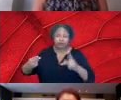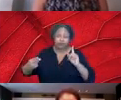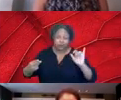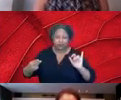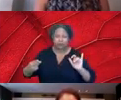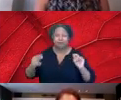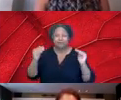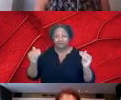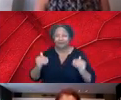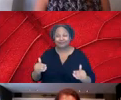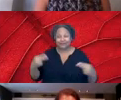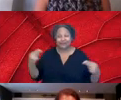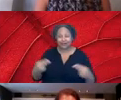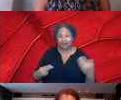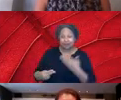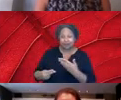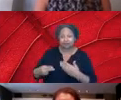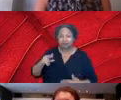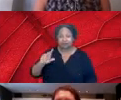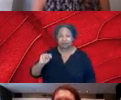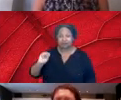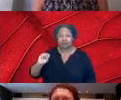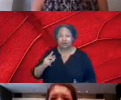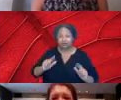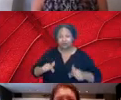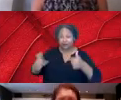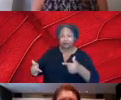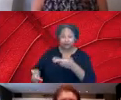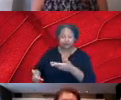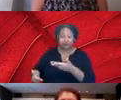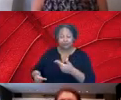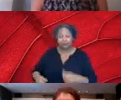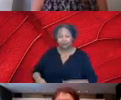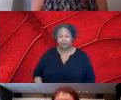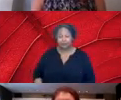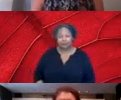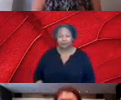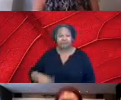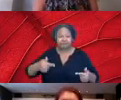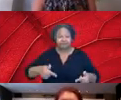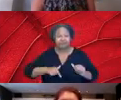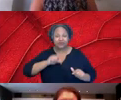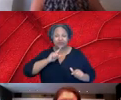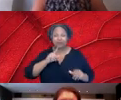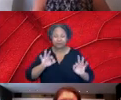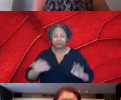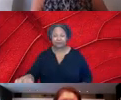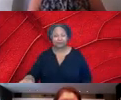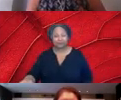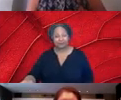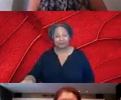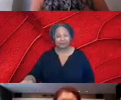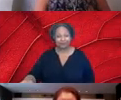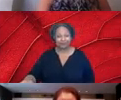Next slide. Tash, did you want to answer these questions? I'm happy to too, totally up to you. Sure, yeah, I can. Great. Answer